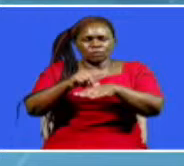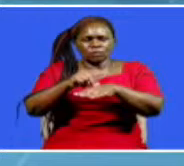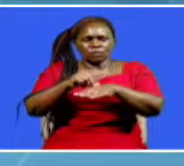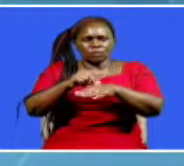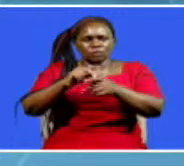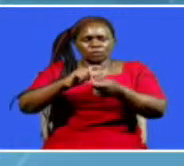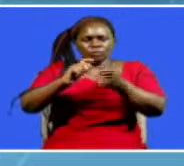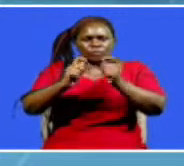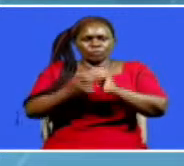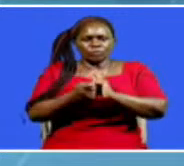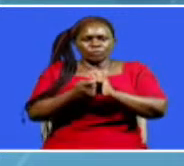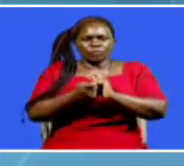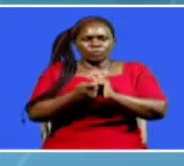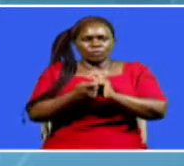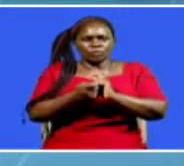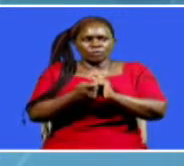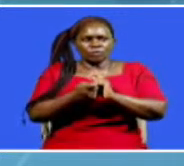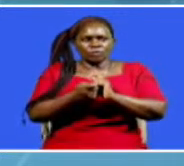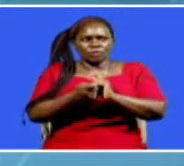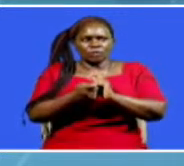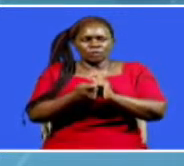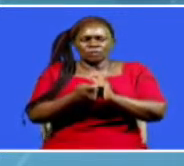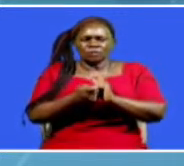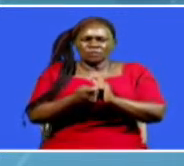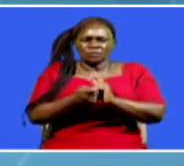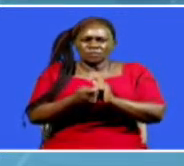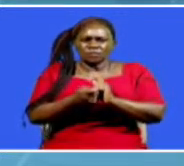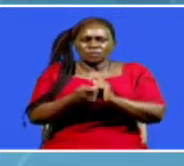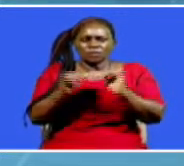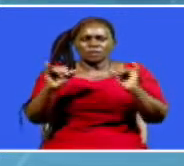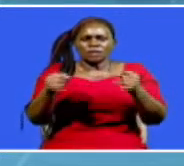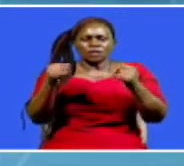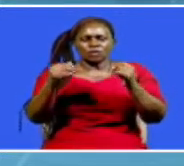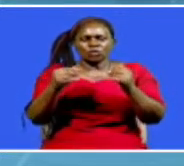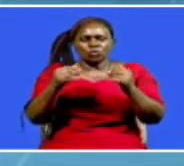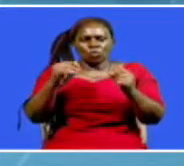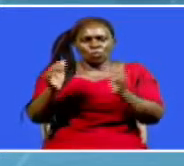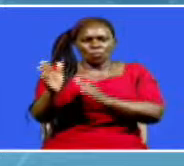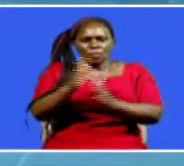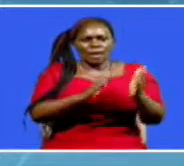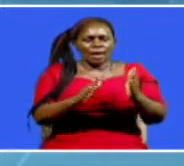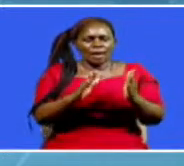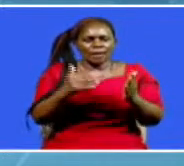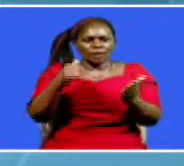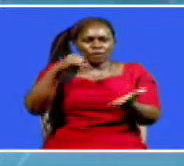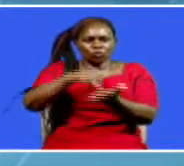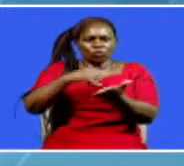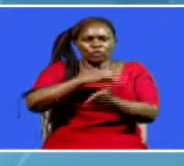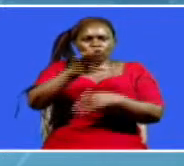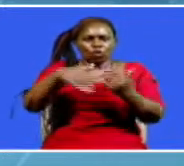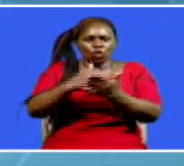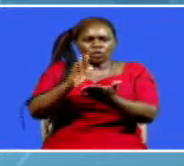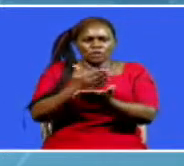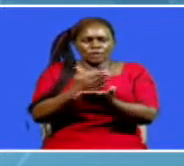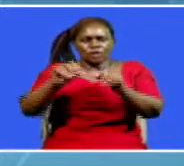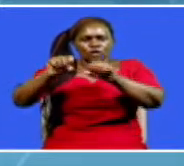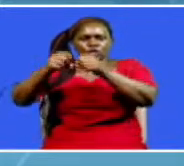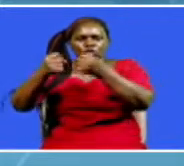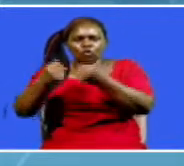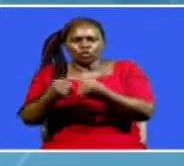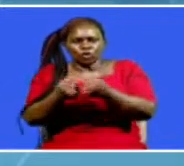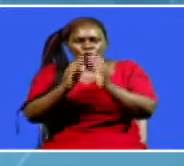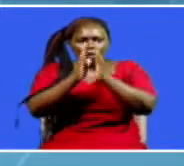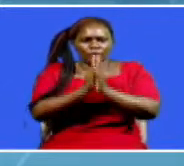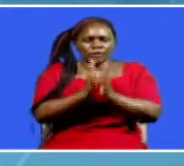strategy meant to counter violent extremism. The new strategy aims at bringing on board all sectors, including social,